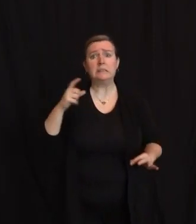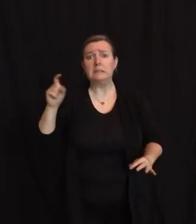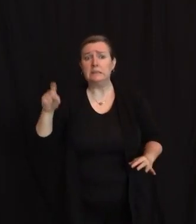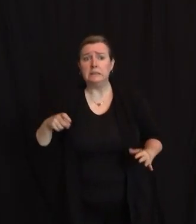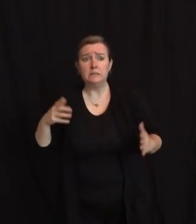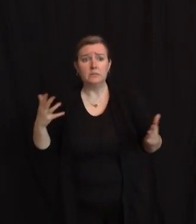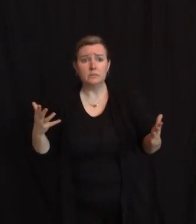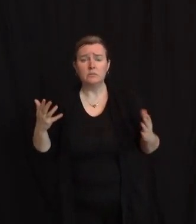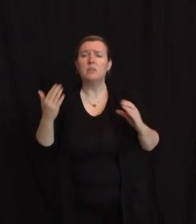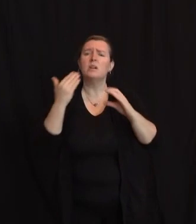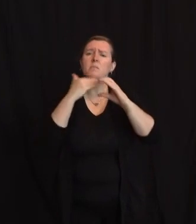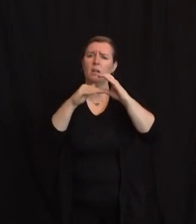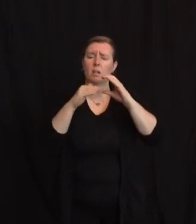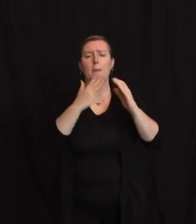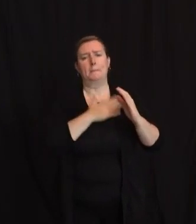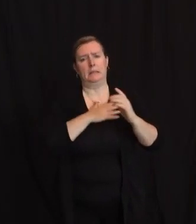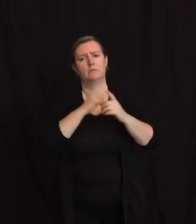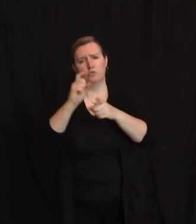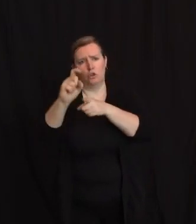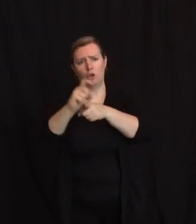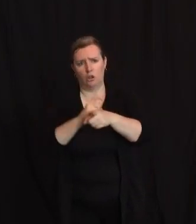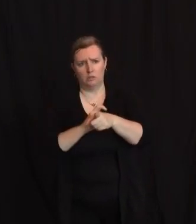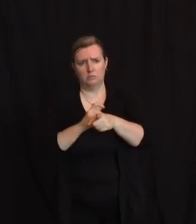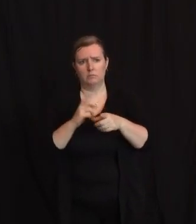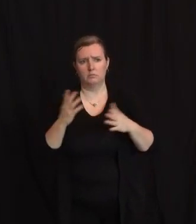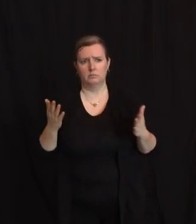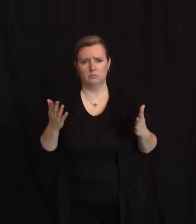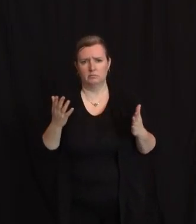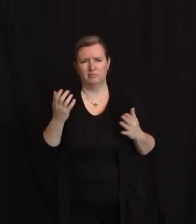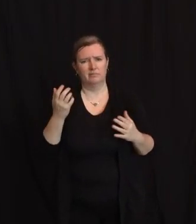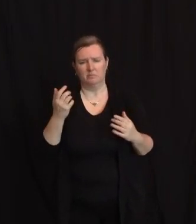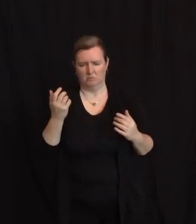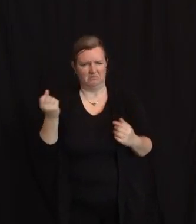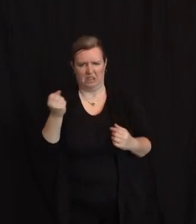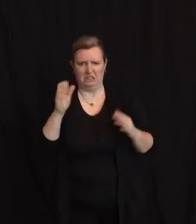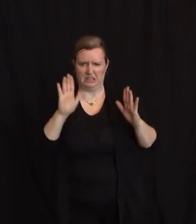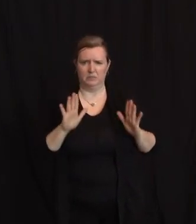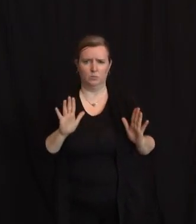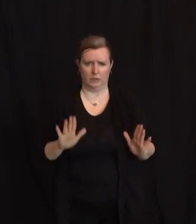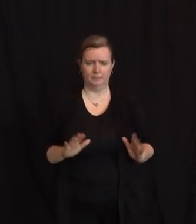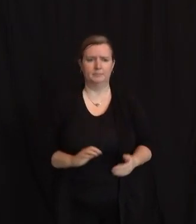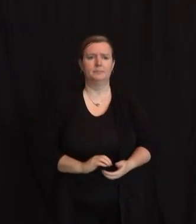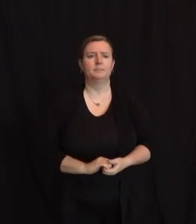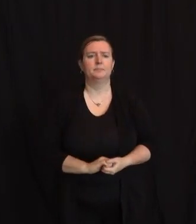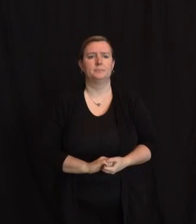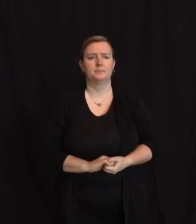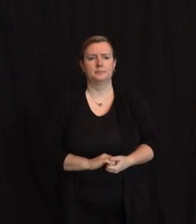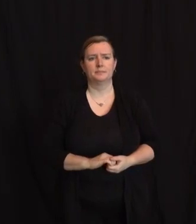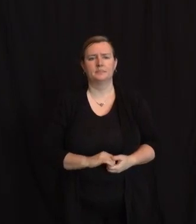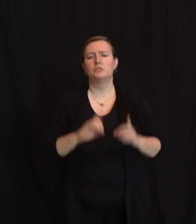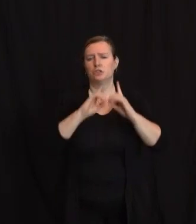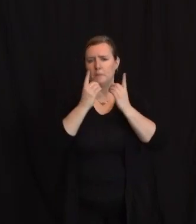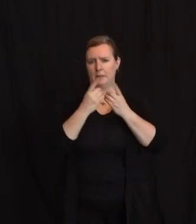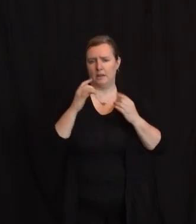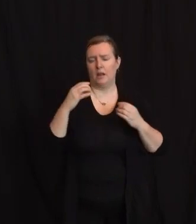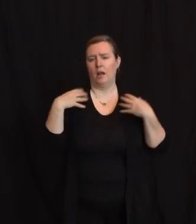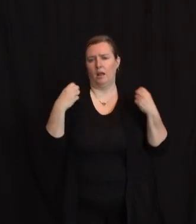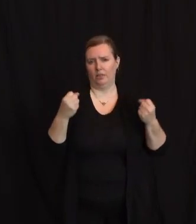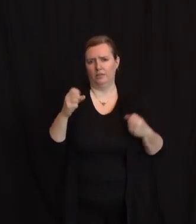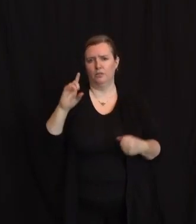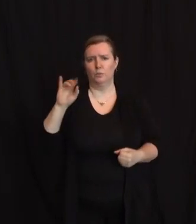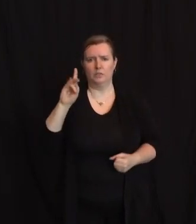know. I'm joined today by the woman to my right who needs no introduction, the Commissioner of the Department of Health, Judy Persicelli. To her